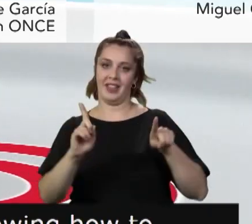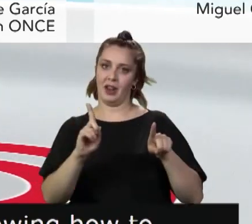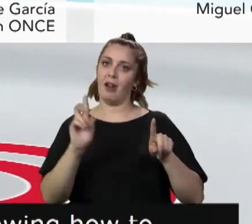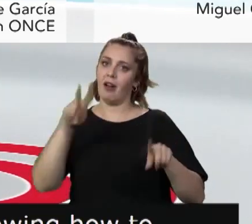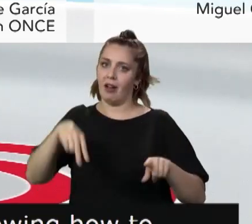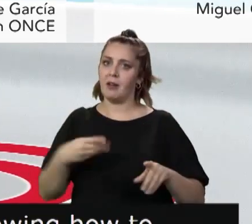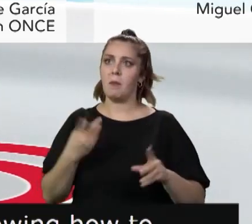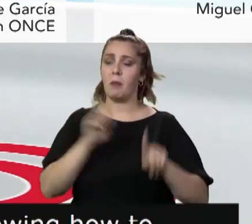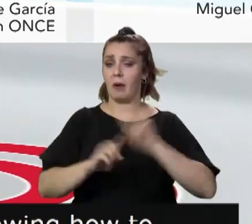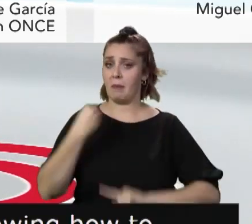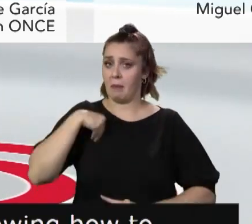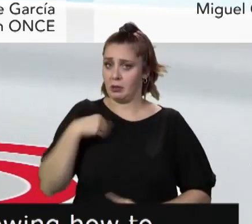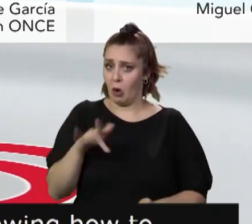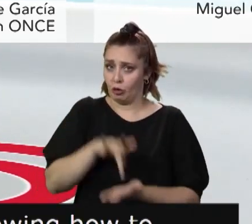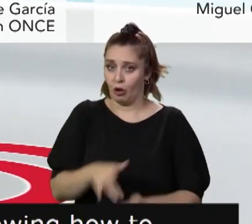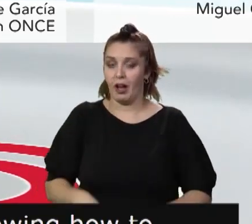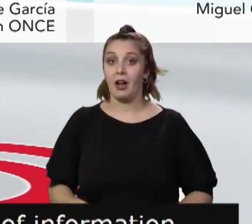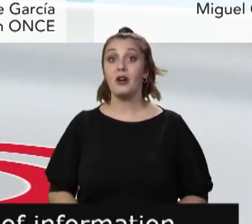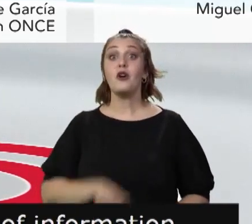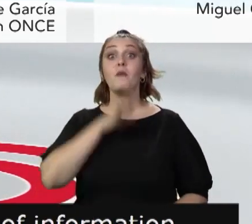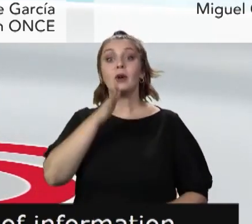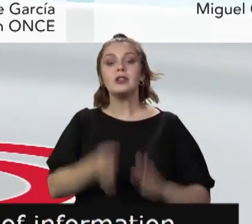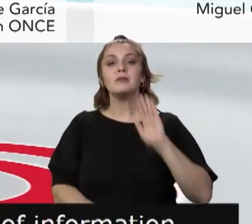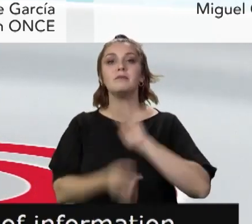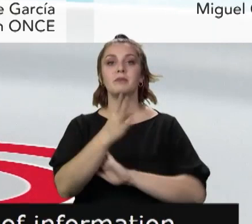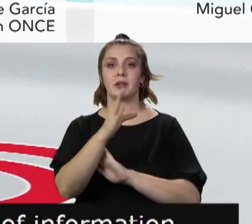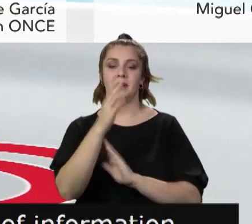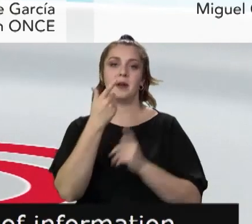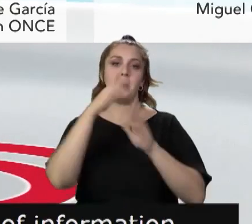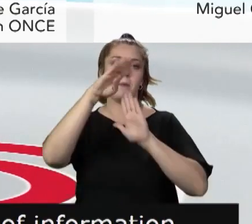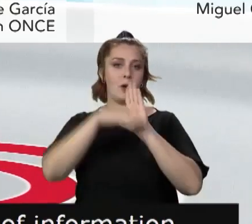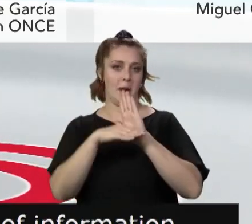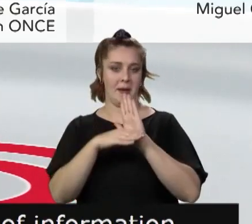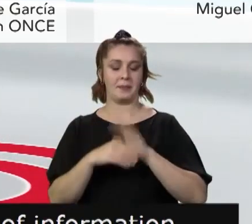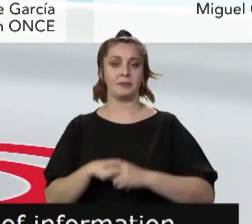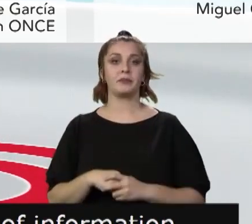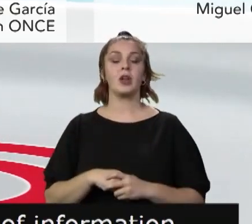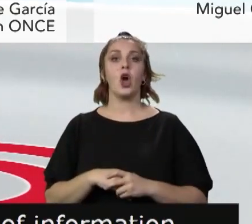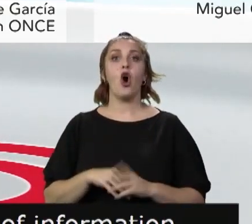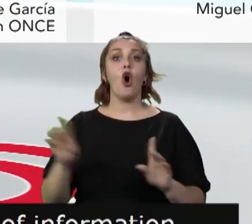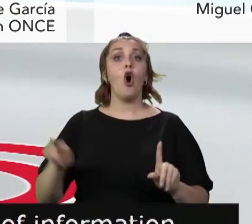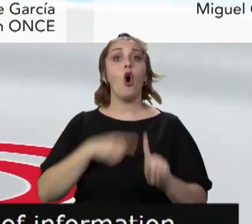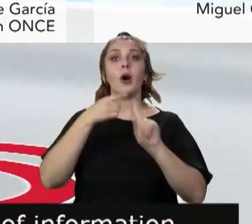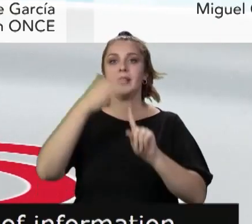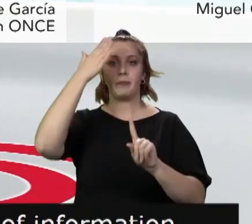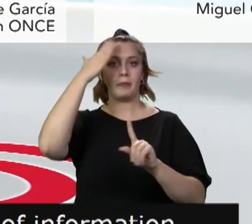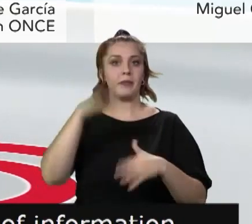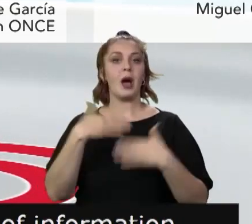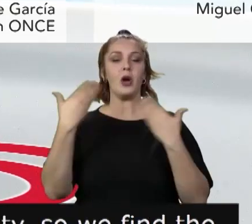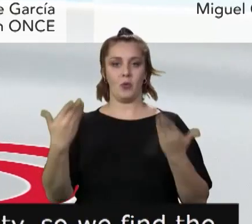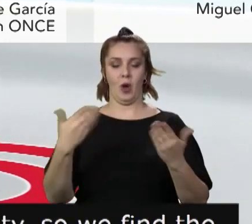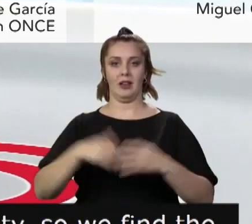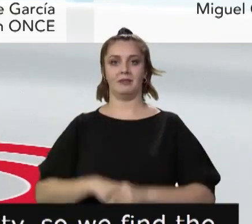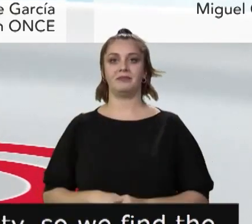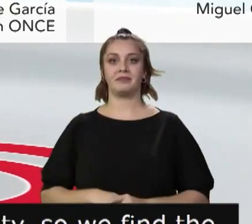There's no exception for the field of accessibility, so we find the same issues. That's why Accessibilitech